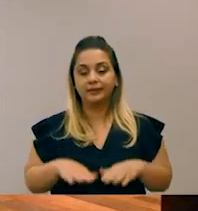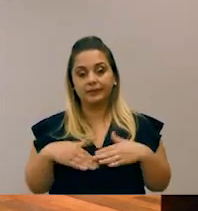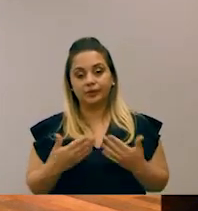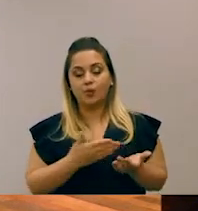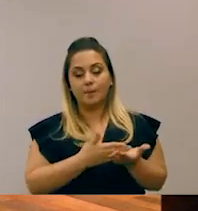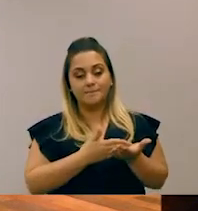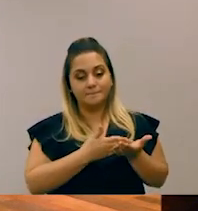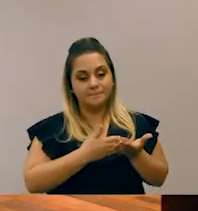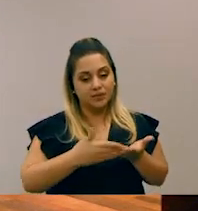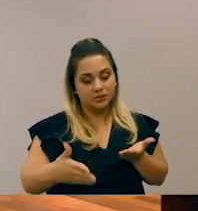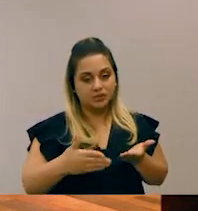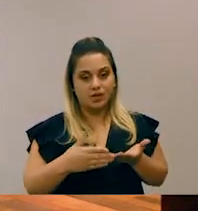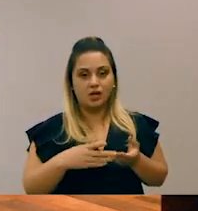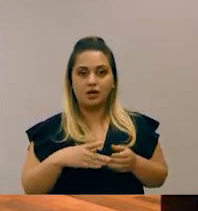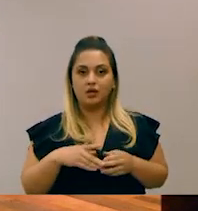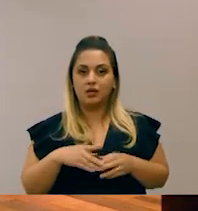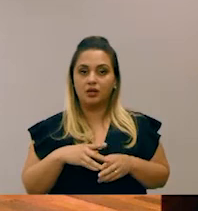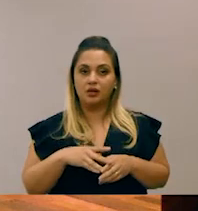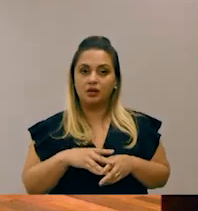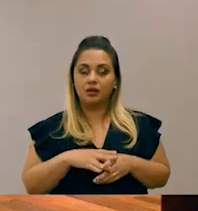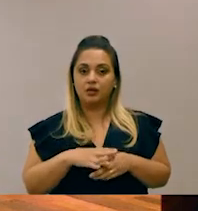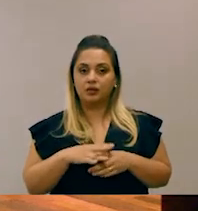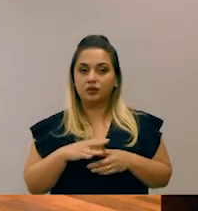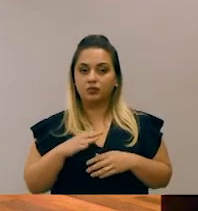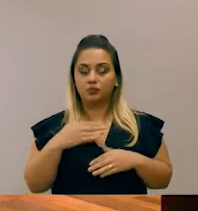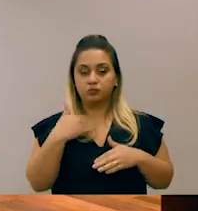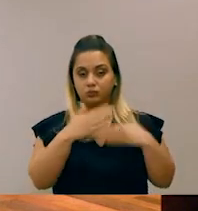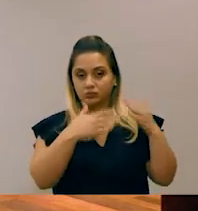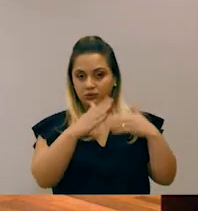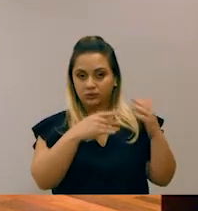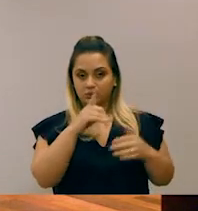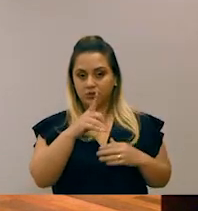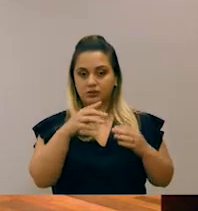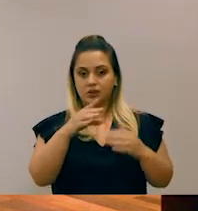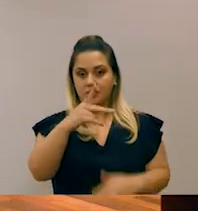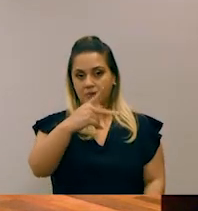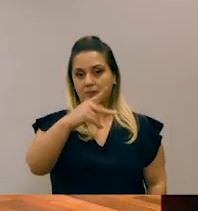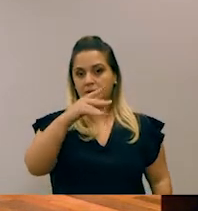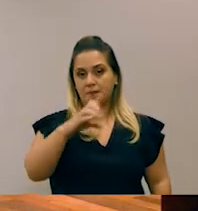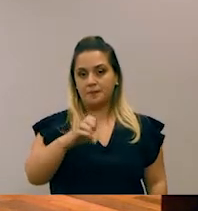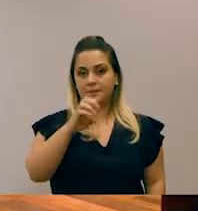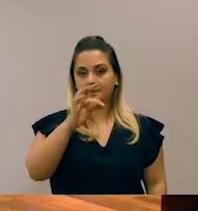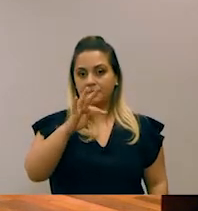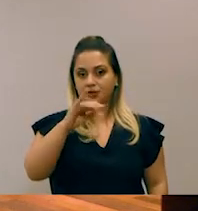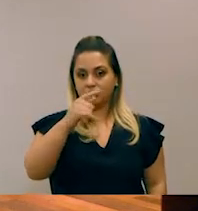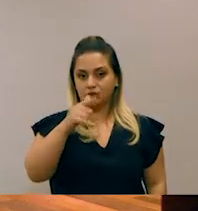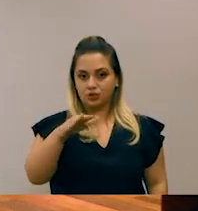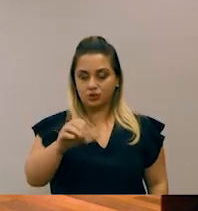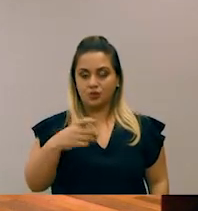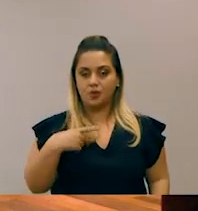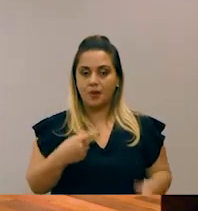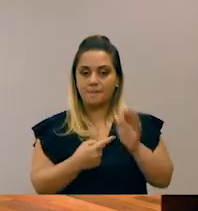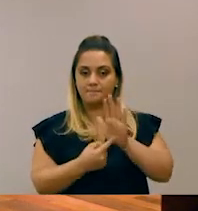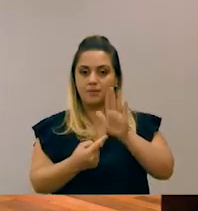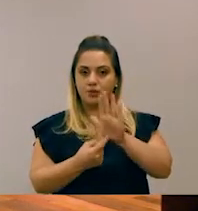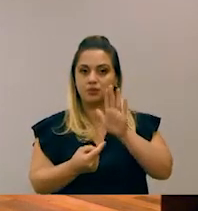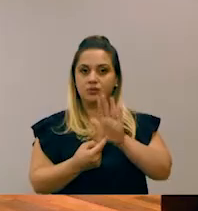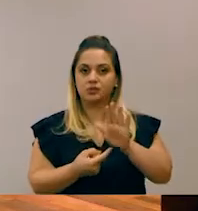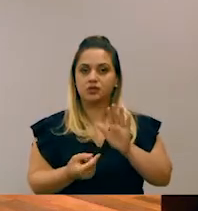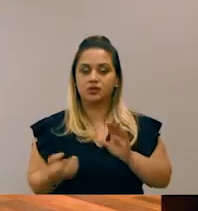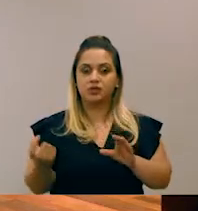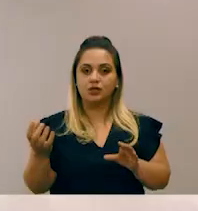and the requesting person is really eligible for that benefit. From these petitions, we generate what we